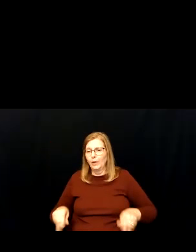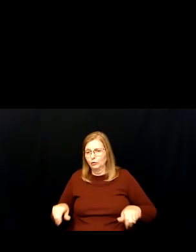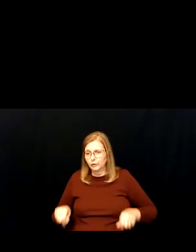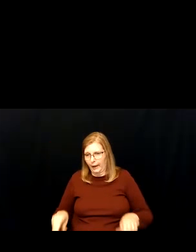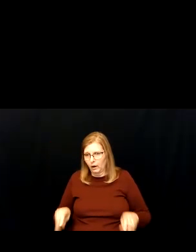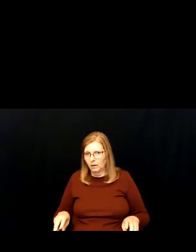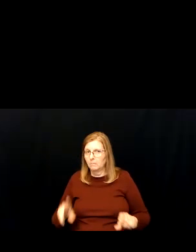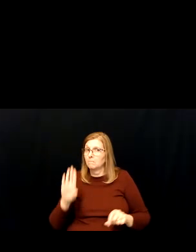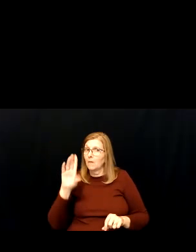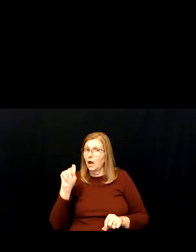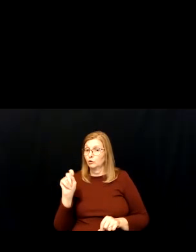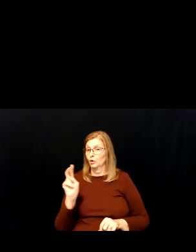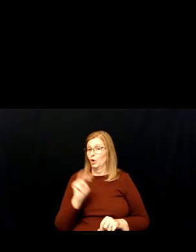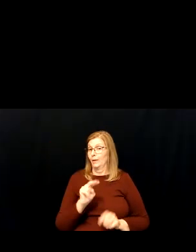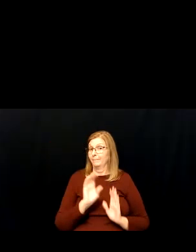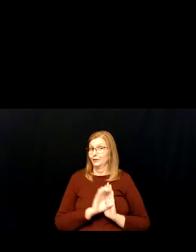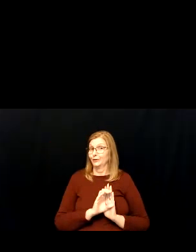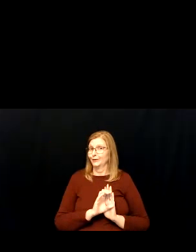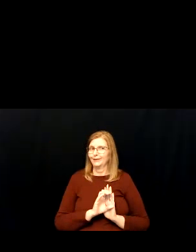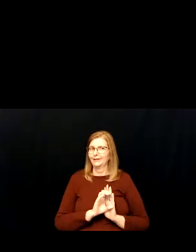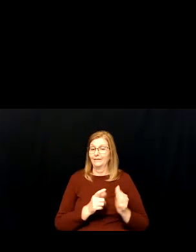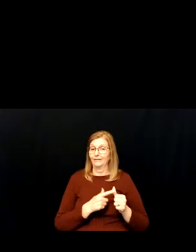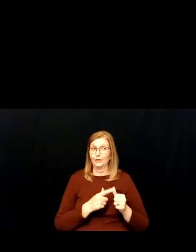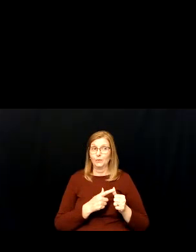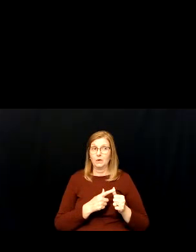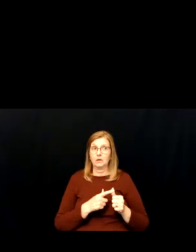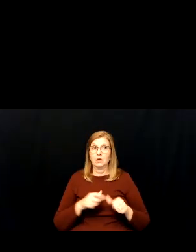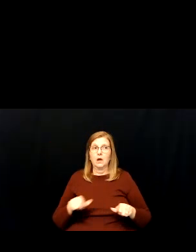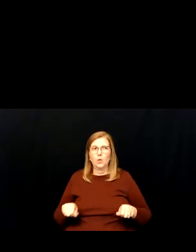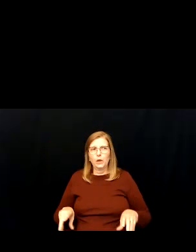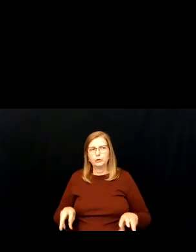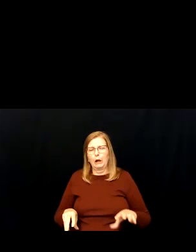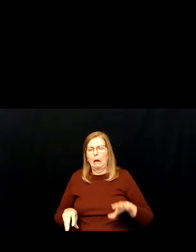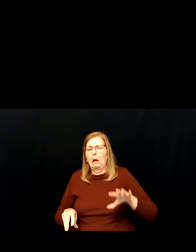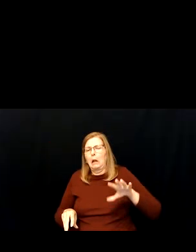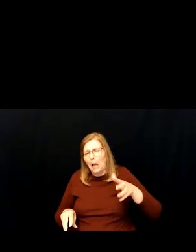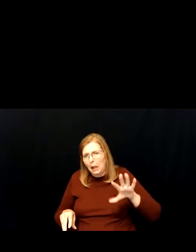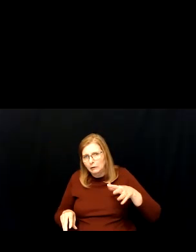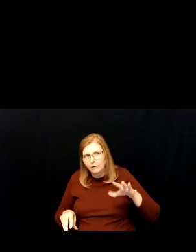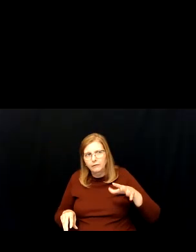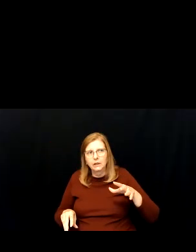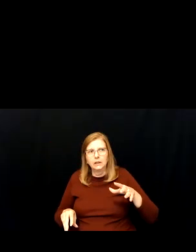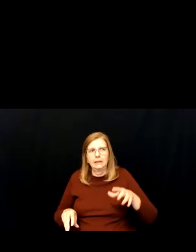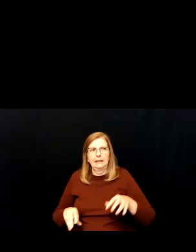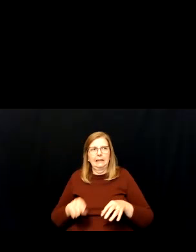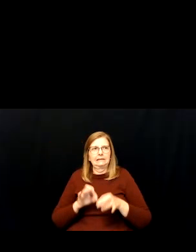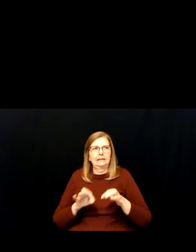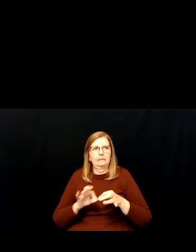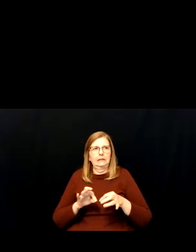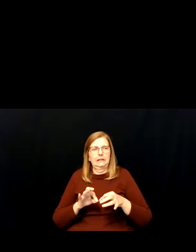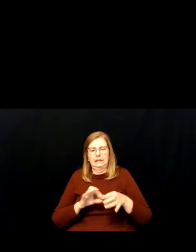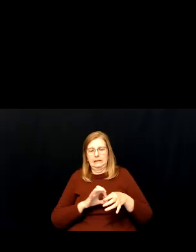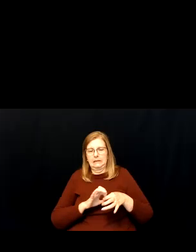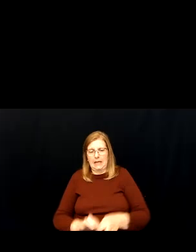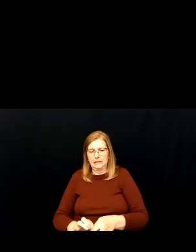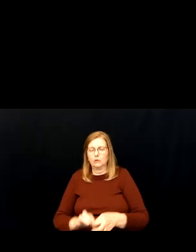if you look at these pictures, you'll see that the first one is a wheelchair tie down, where it is simply tying down into a part of